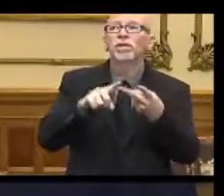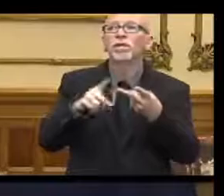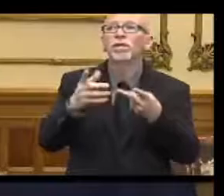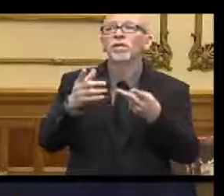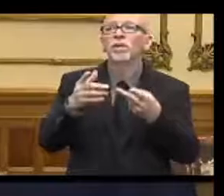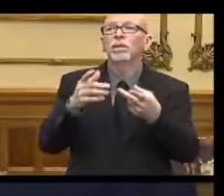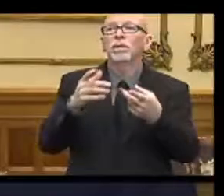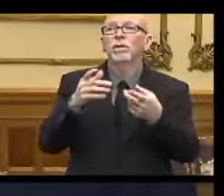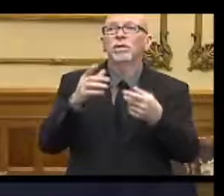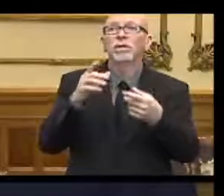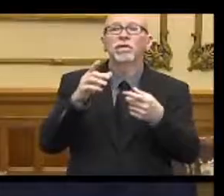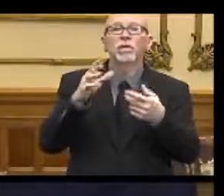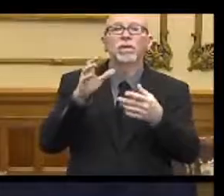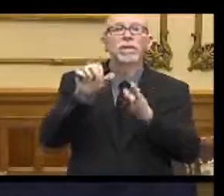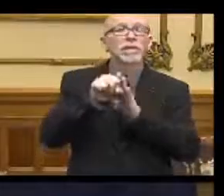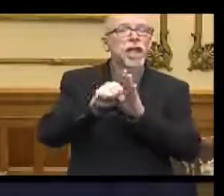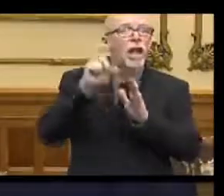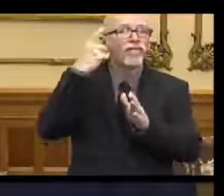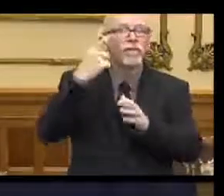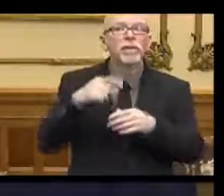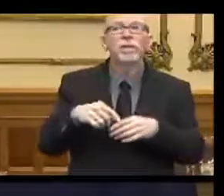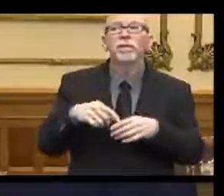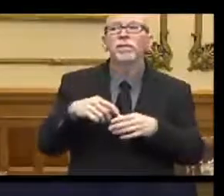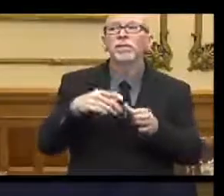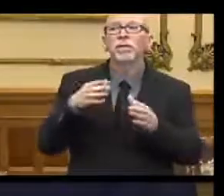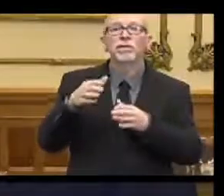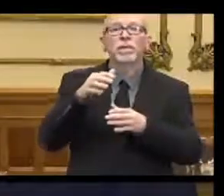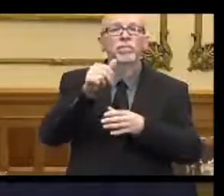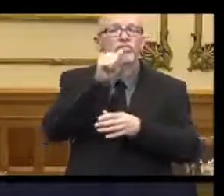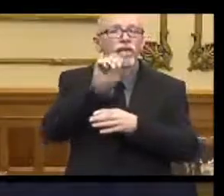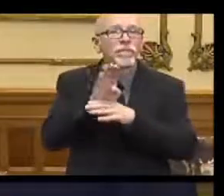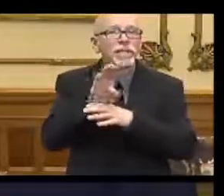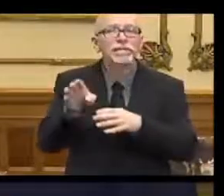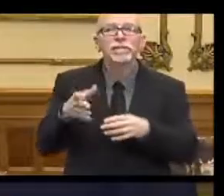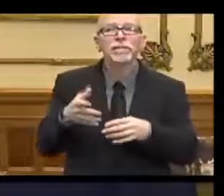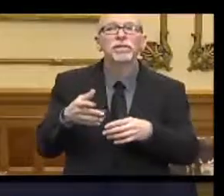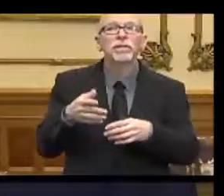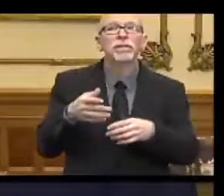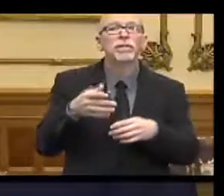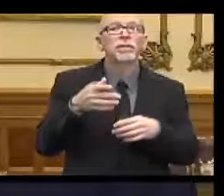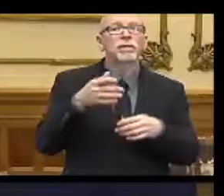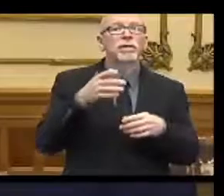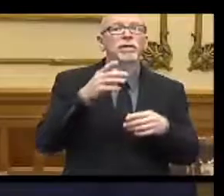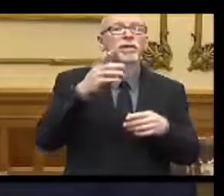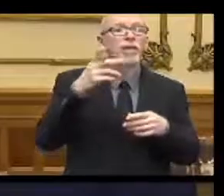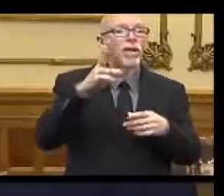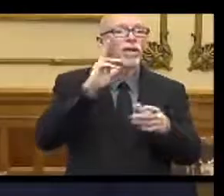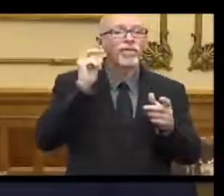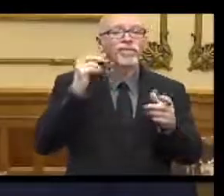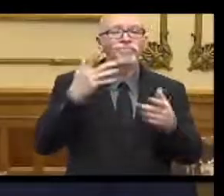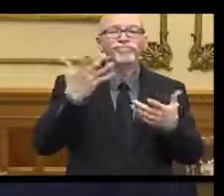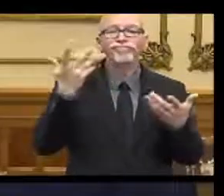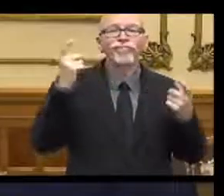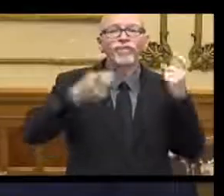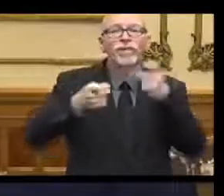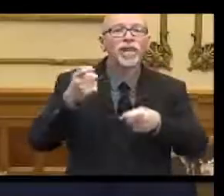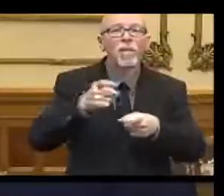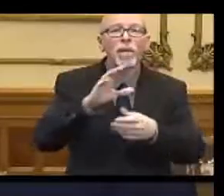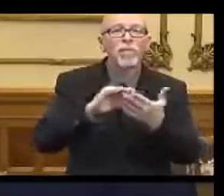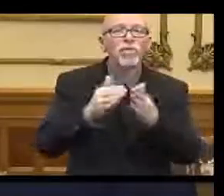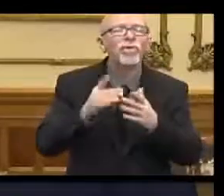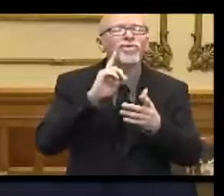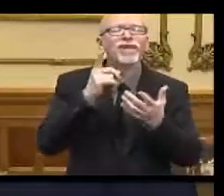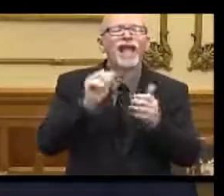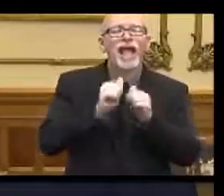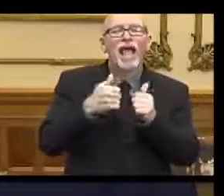or state government or the private sector or the philanthropic community. This is all going, the way we do